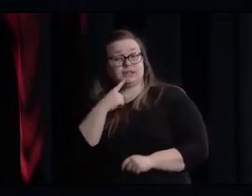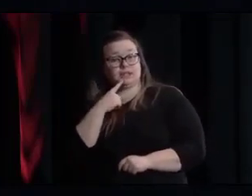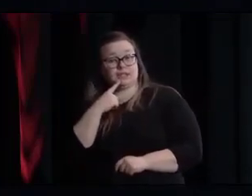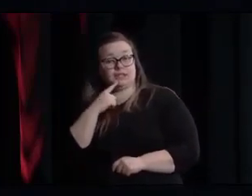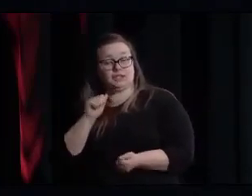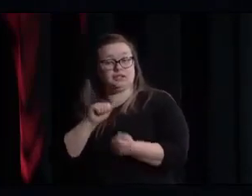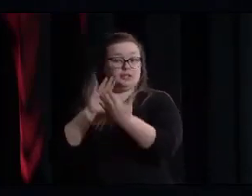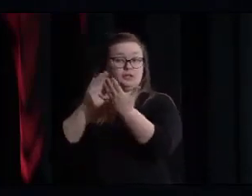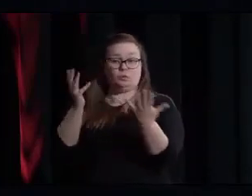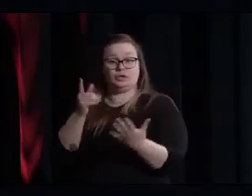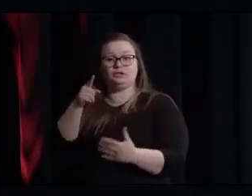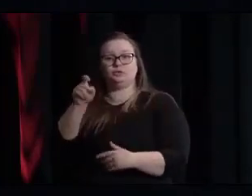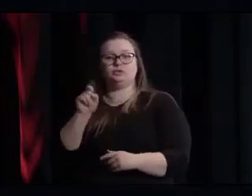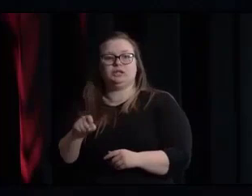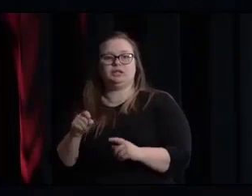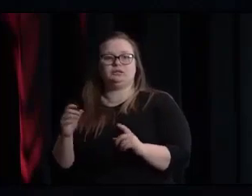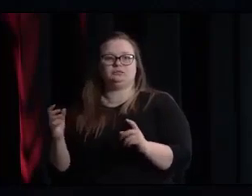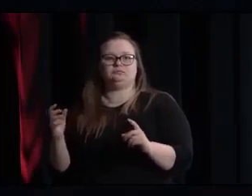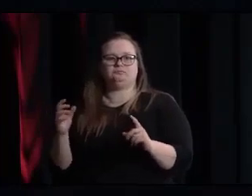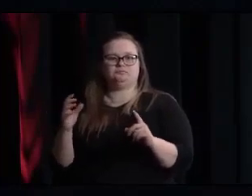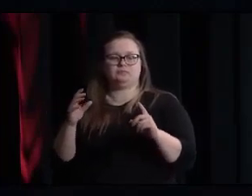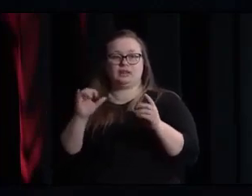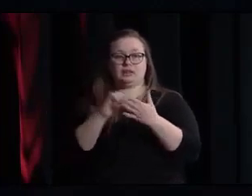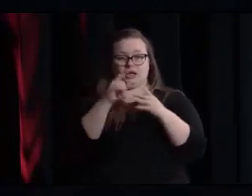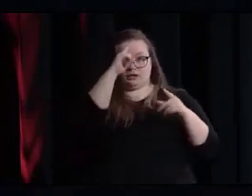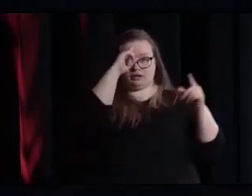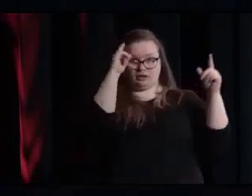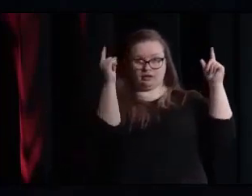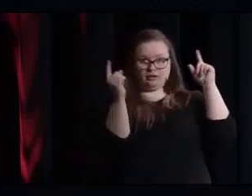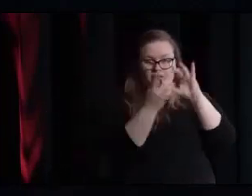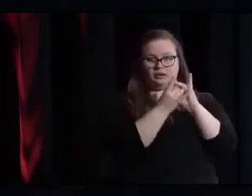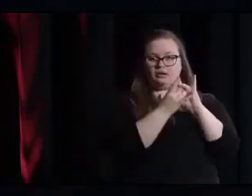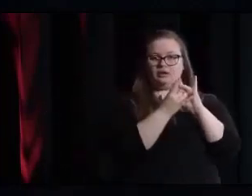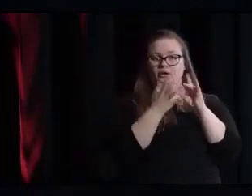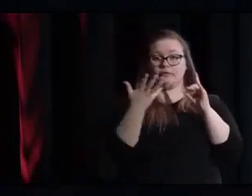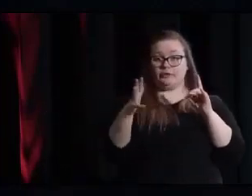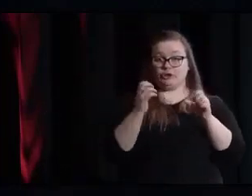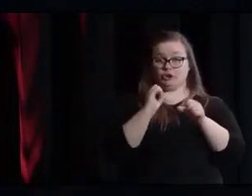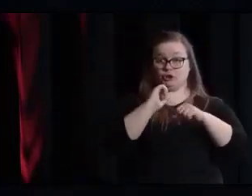to attack the associations that you have made